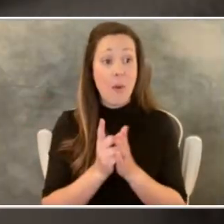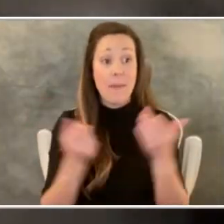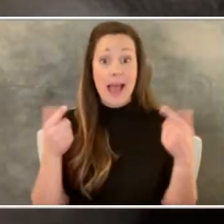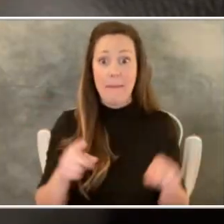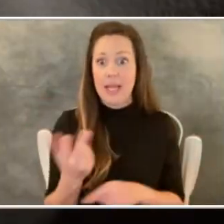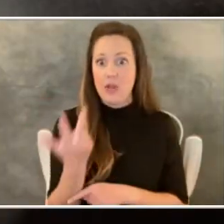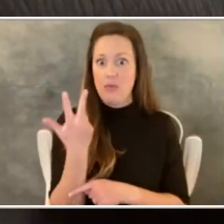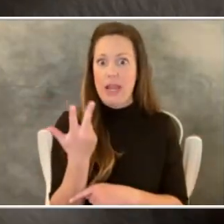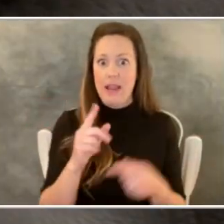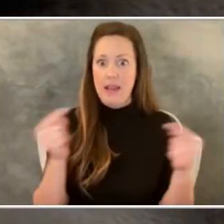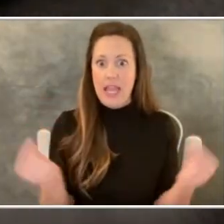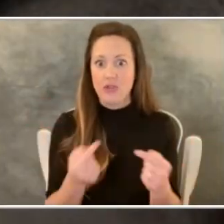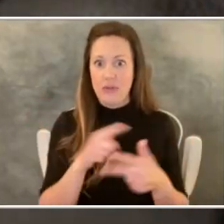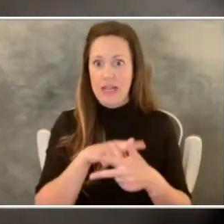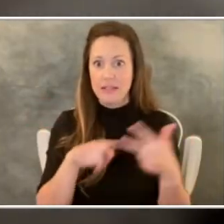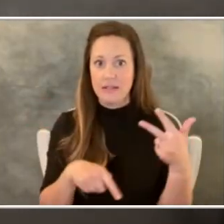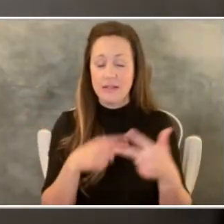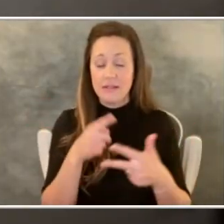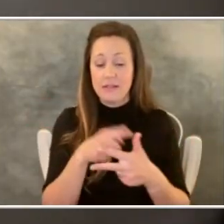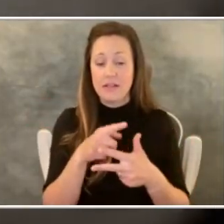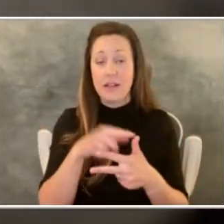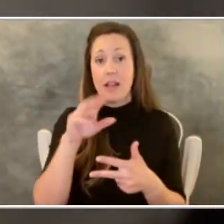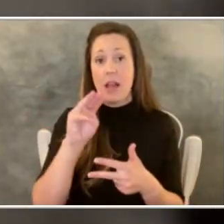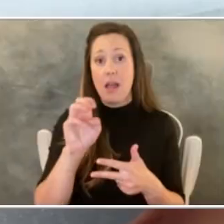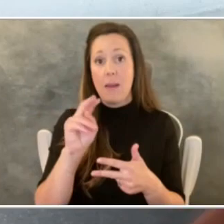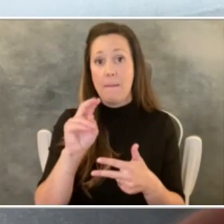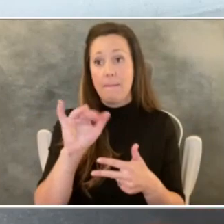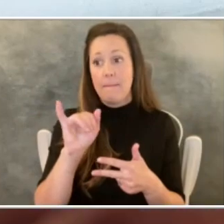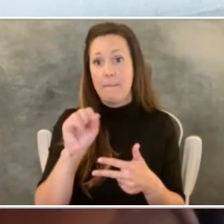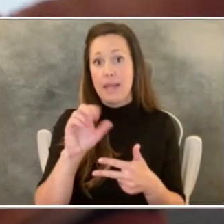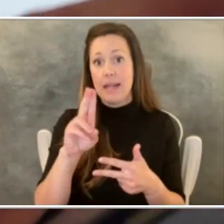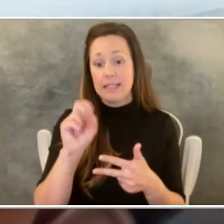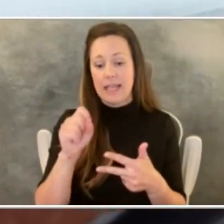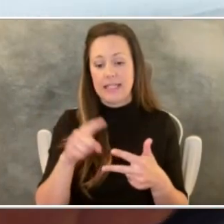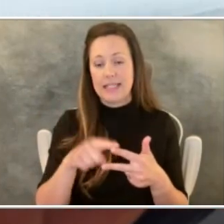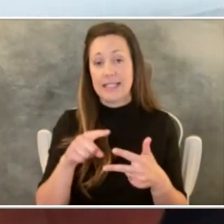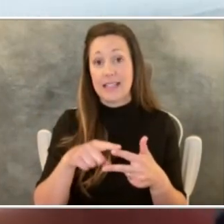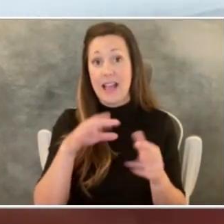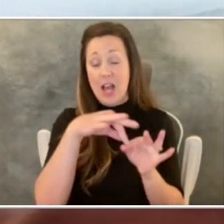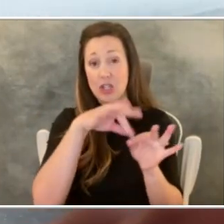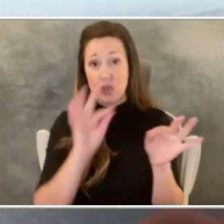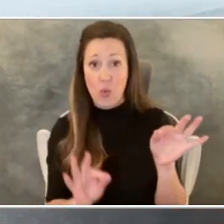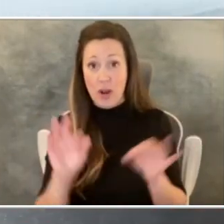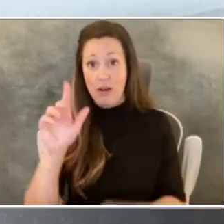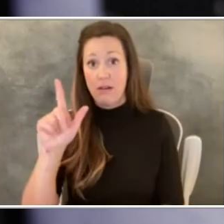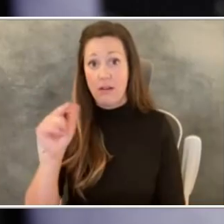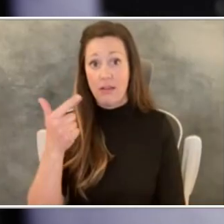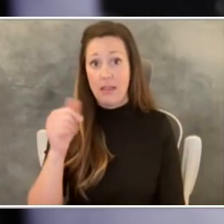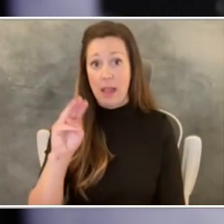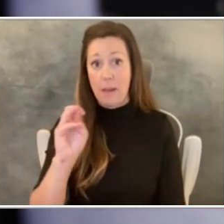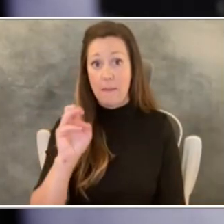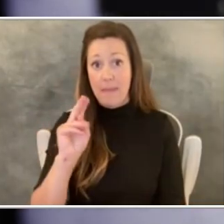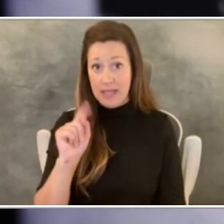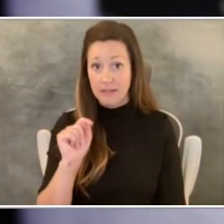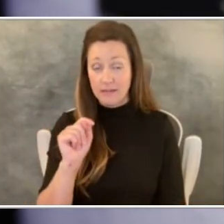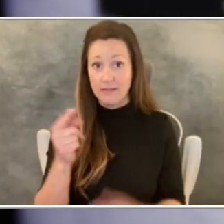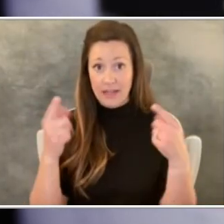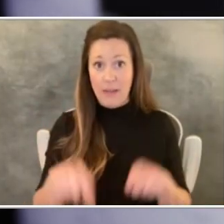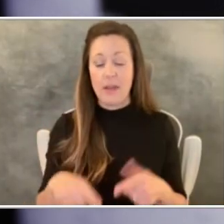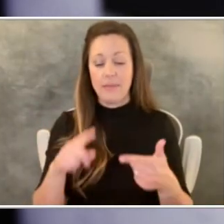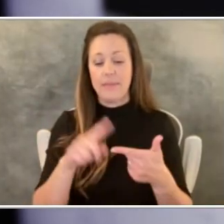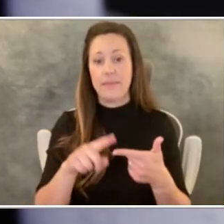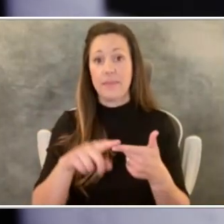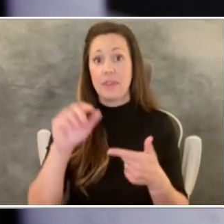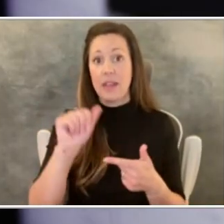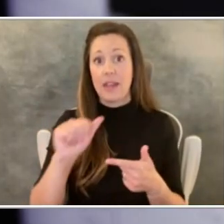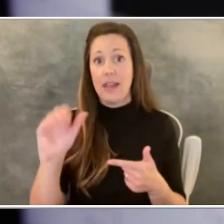a severely damaged meniscus, a pulled ligament that needed reattached to the bone, and an ACL that would